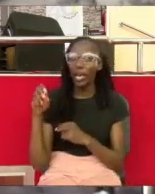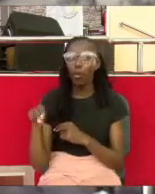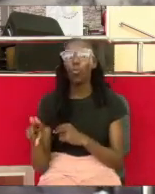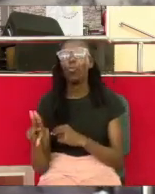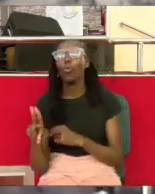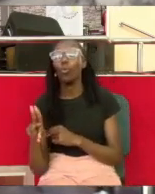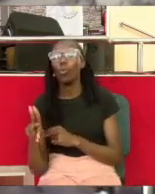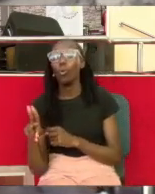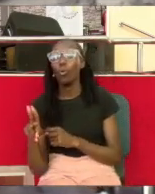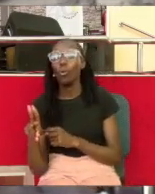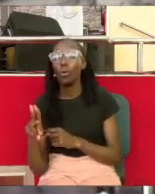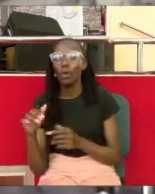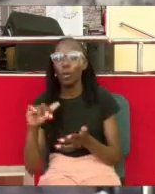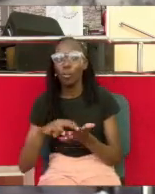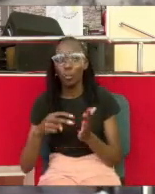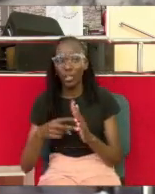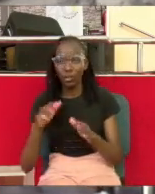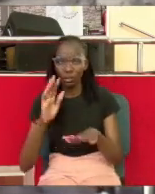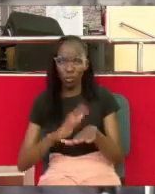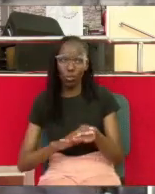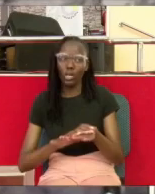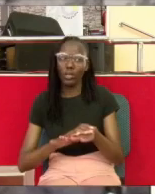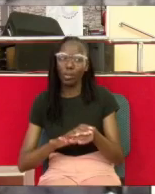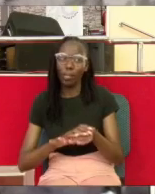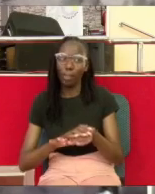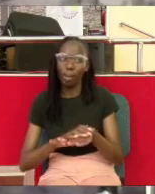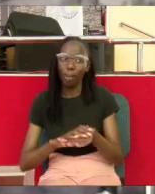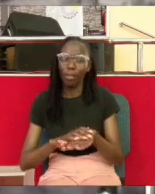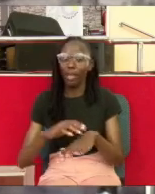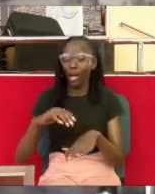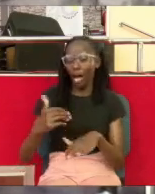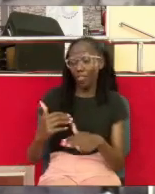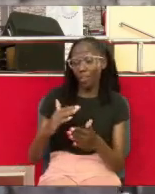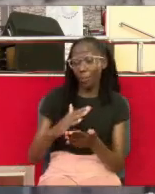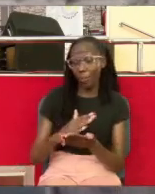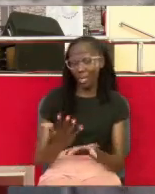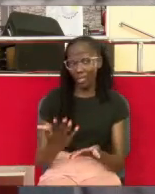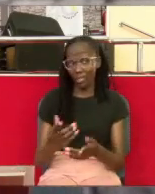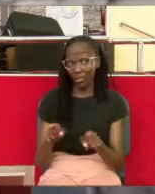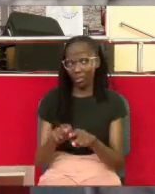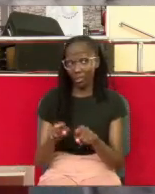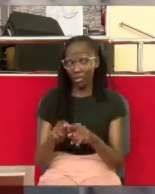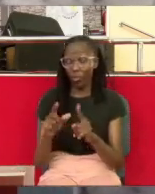It means good. And the other part of the same word,